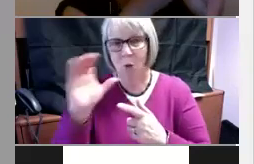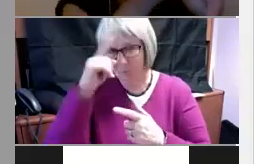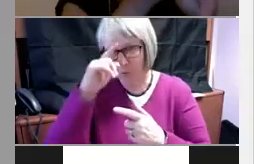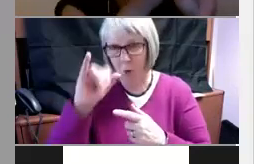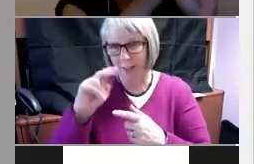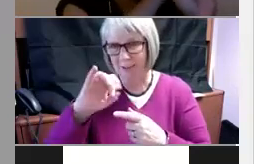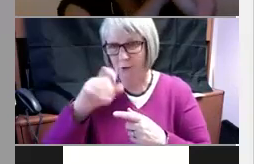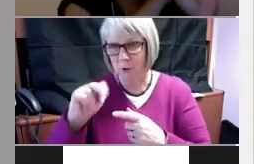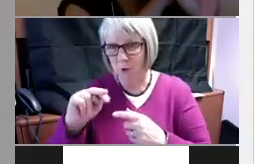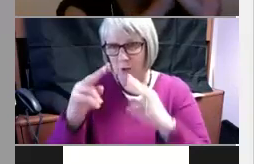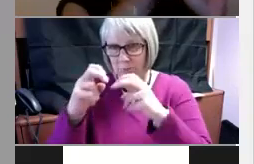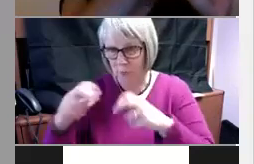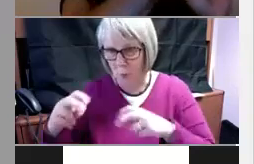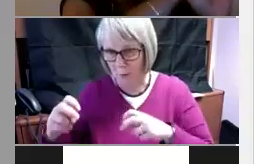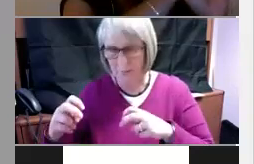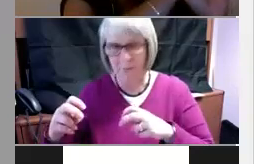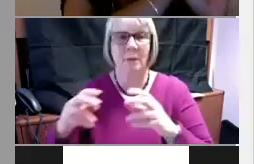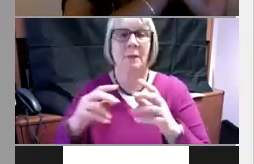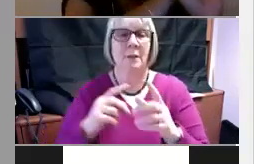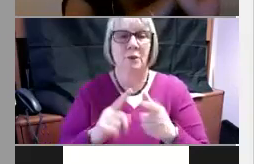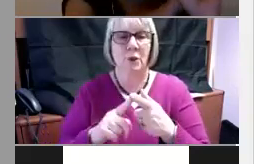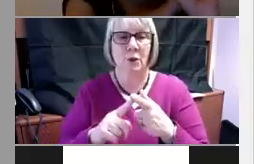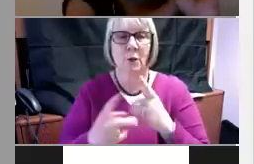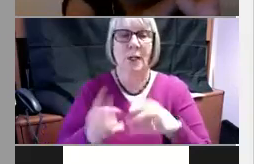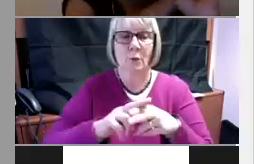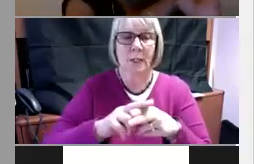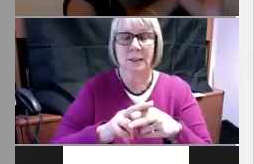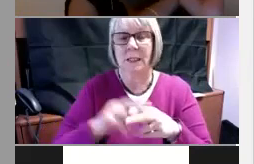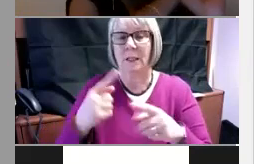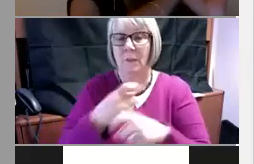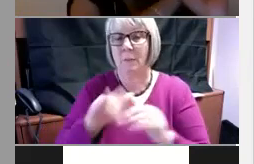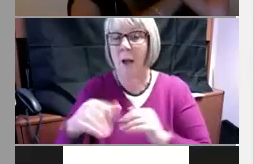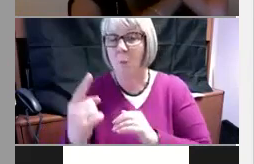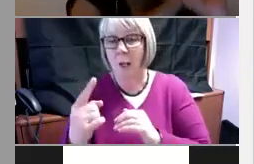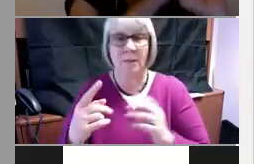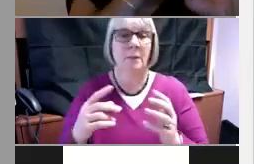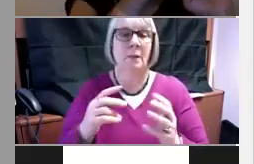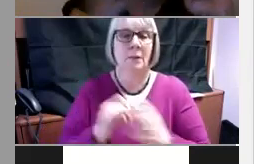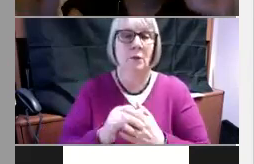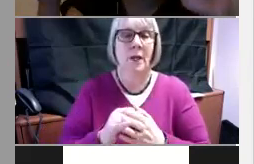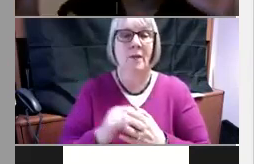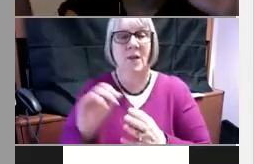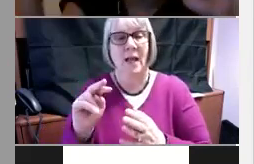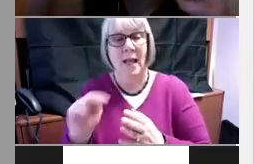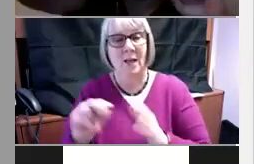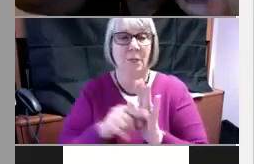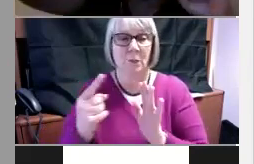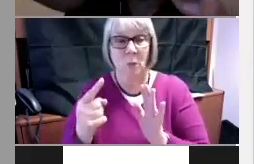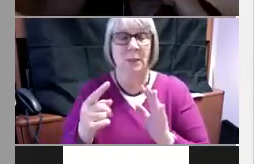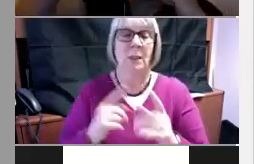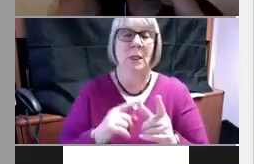every time we are reducing the array complexity by 1. So that is why we had t of n minus 1. And then we are going